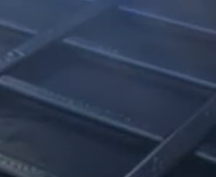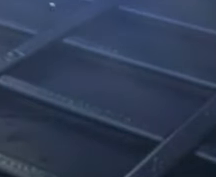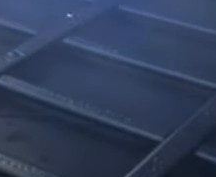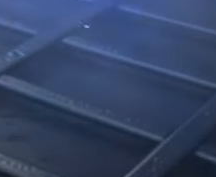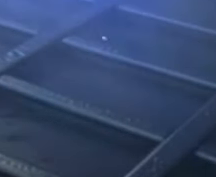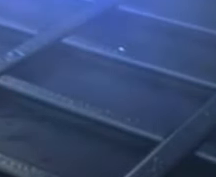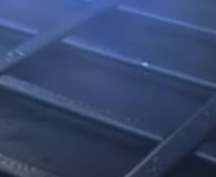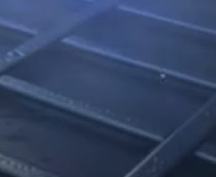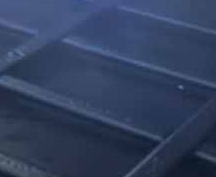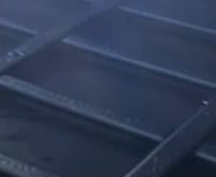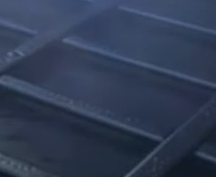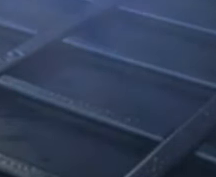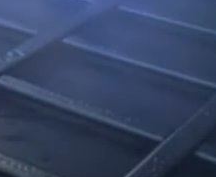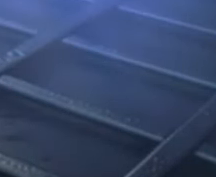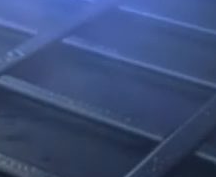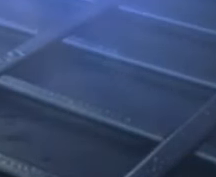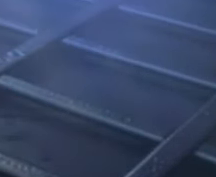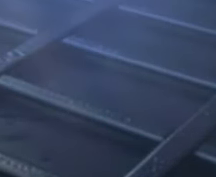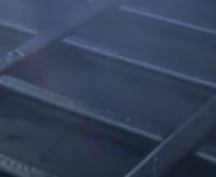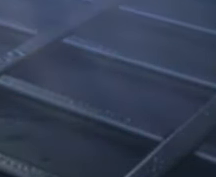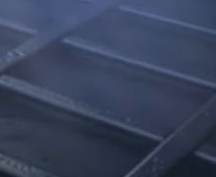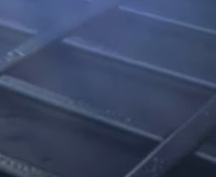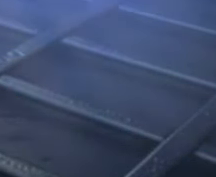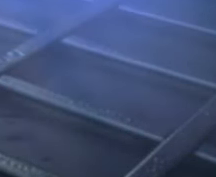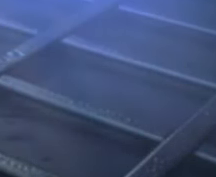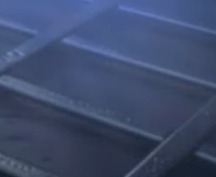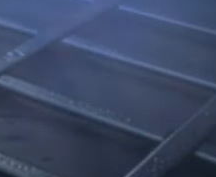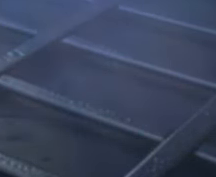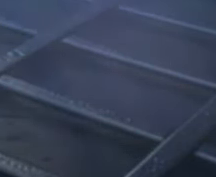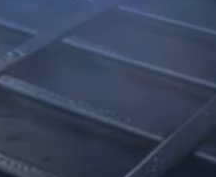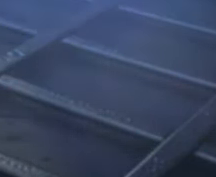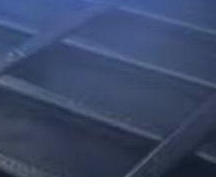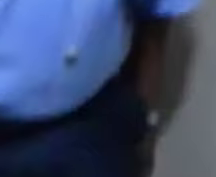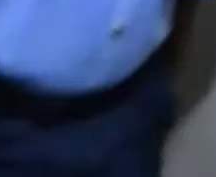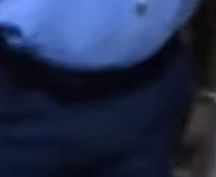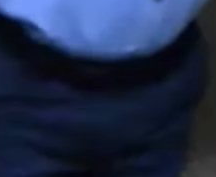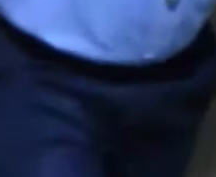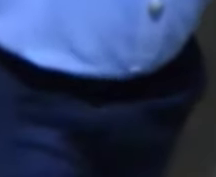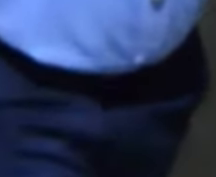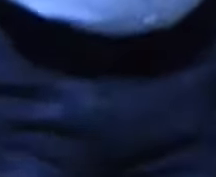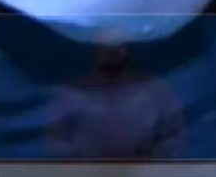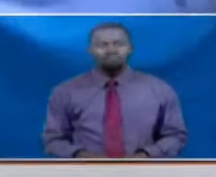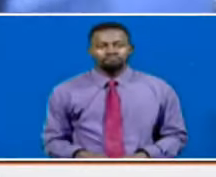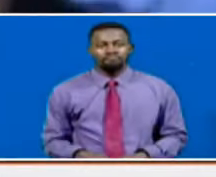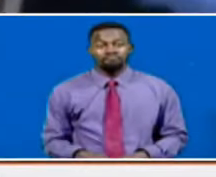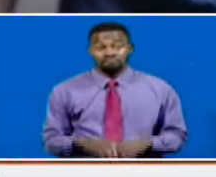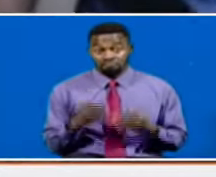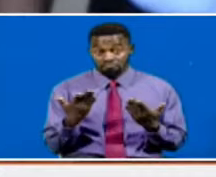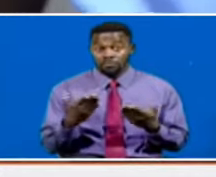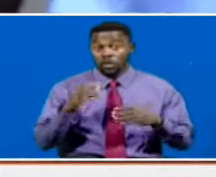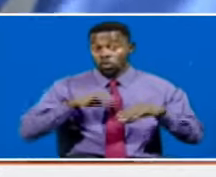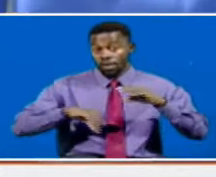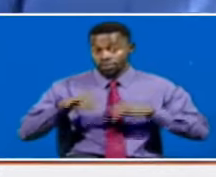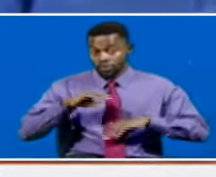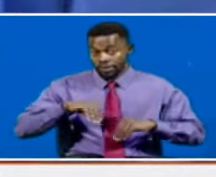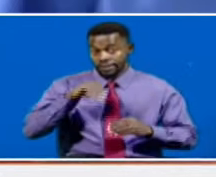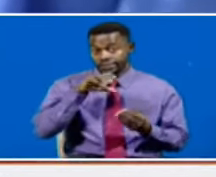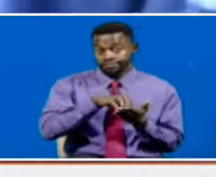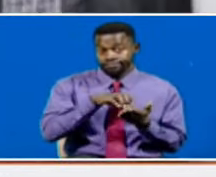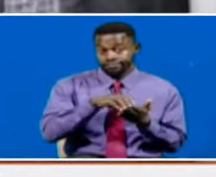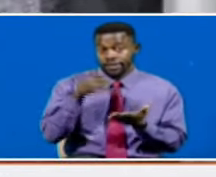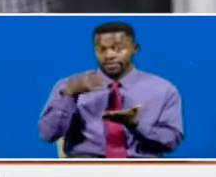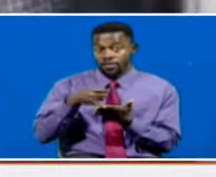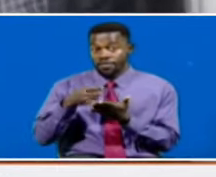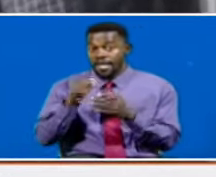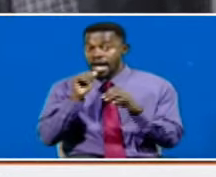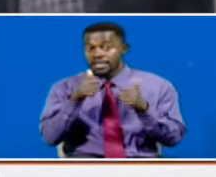Rabuor, Wycliffe Ongata, and Oscar Mwaura faced 10 counts at the Milimani Anti-Corruption Court to answer to charges